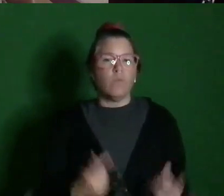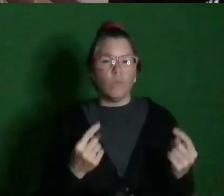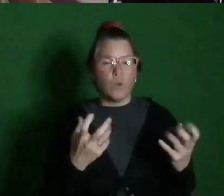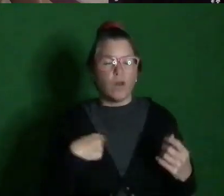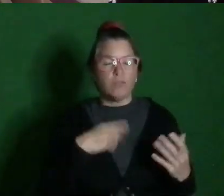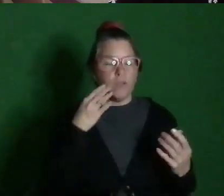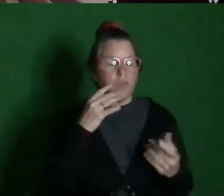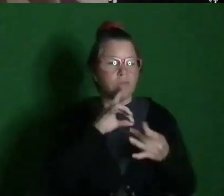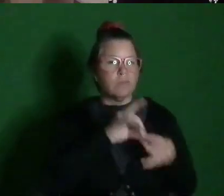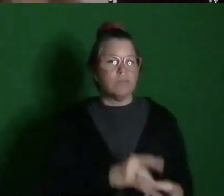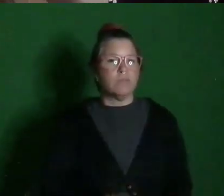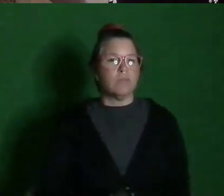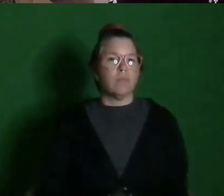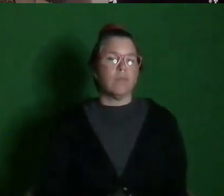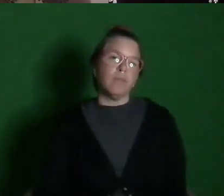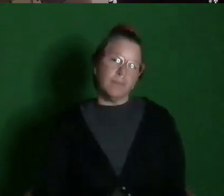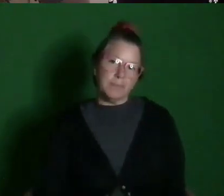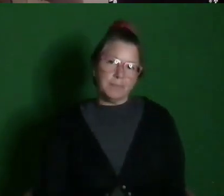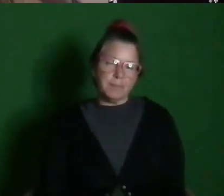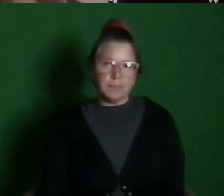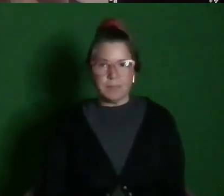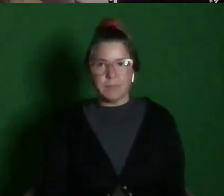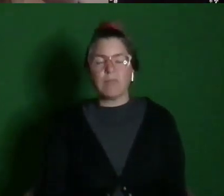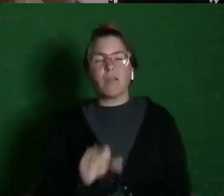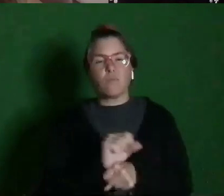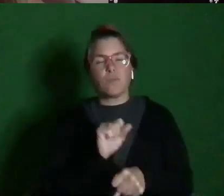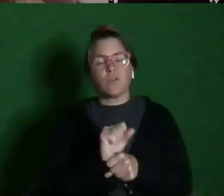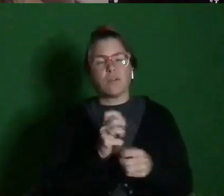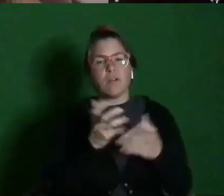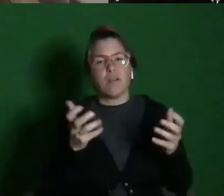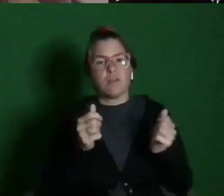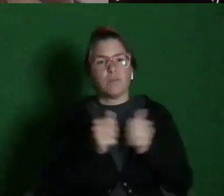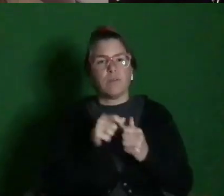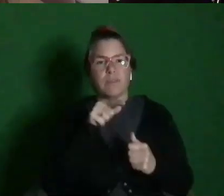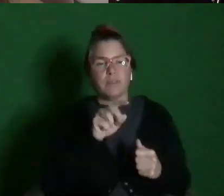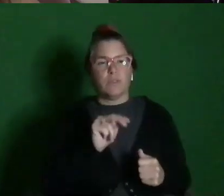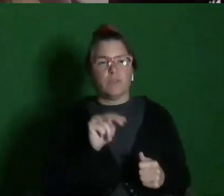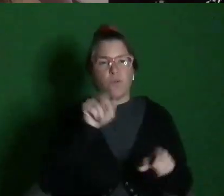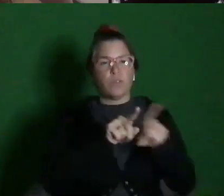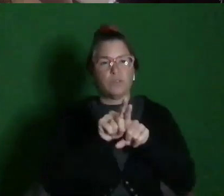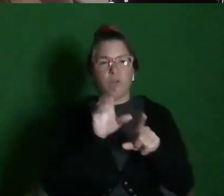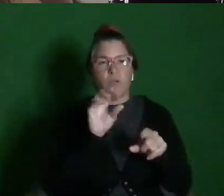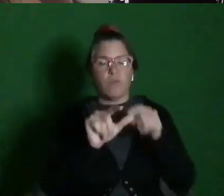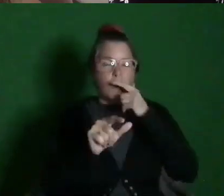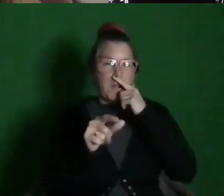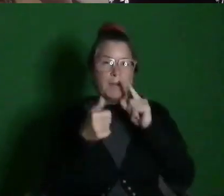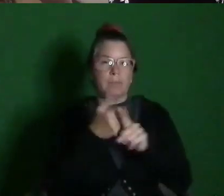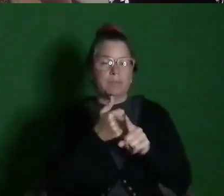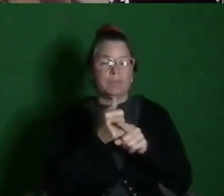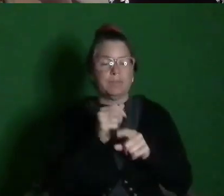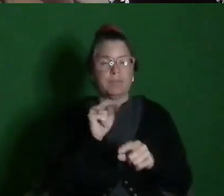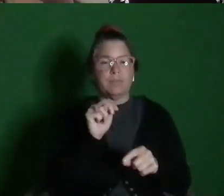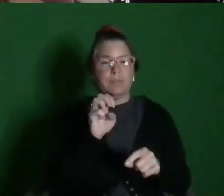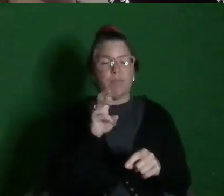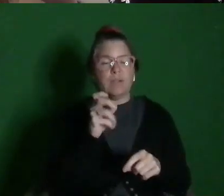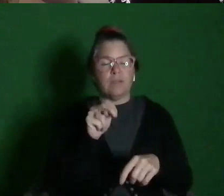about it? Yeah, I mean, I have worked a lot with this northern star coral, which is in New England. So that's number